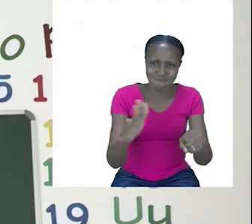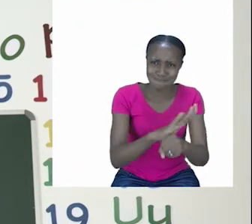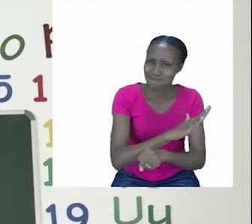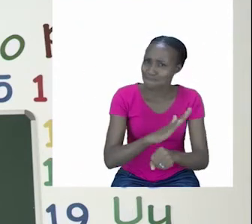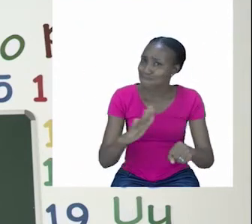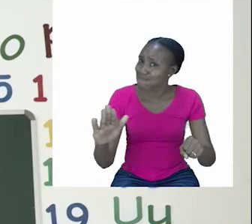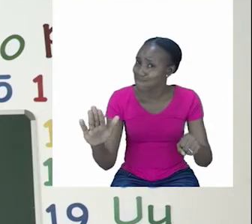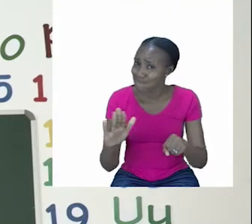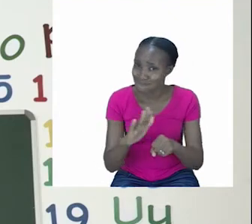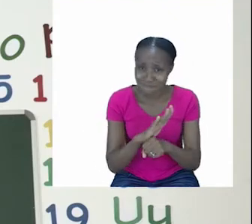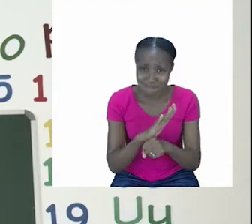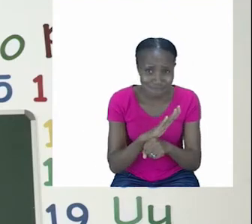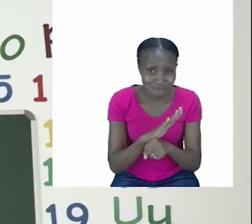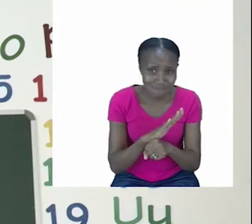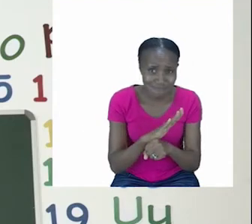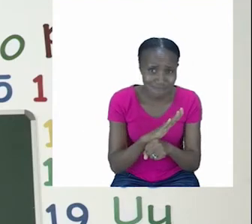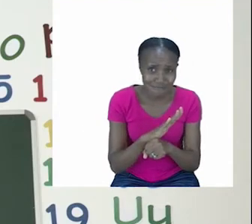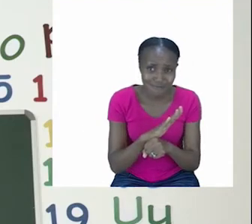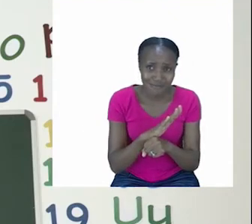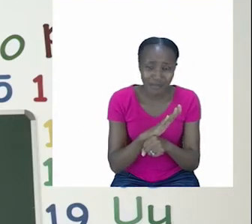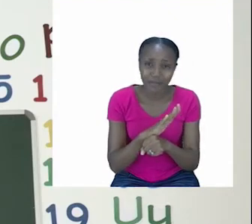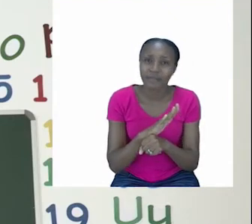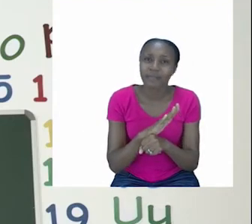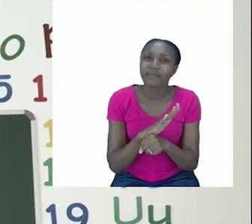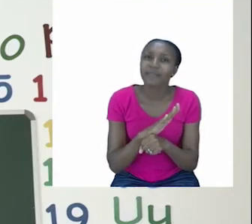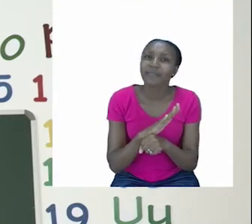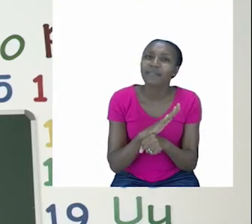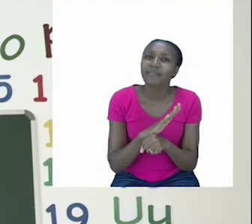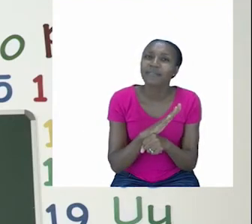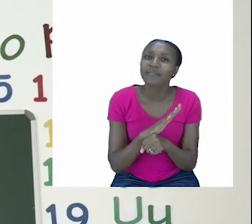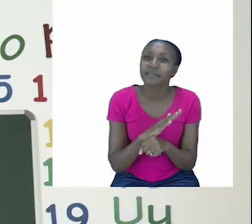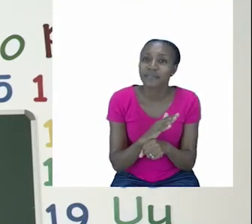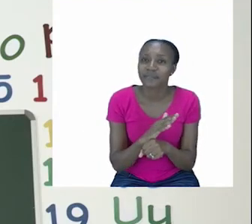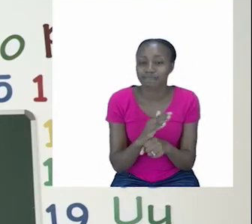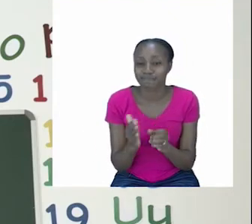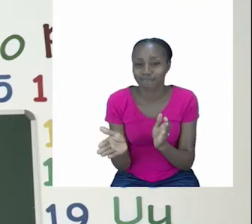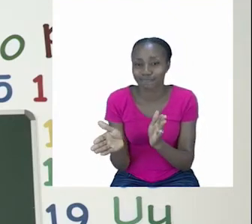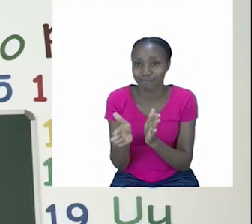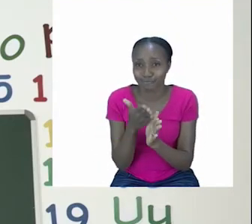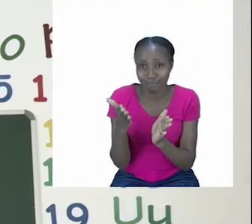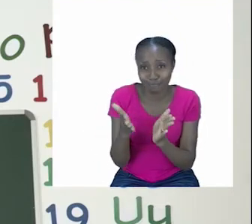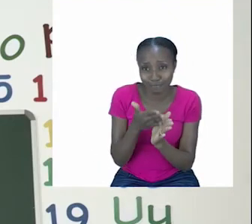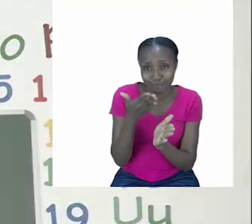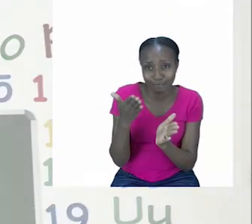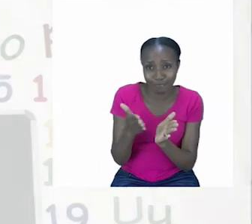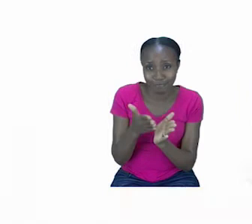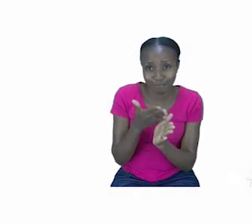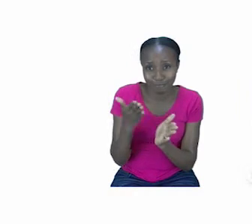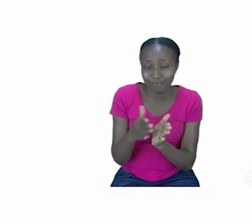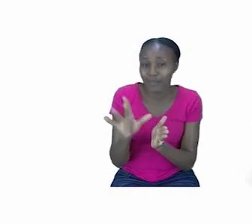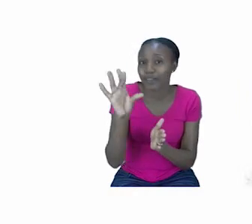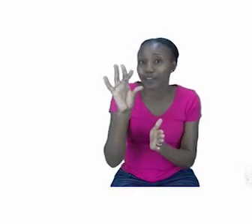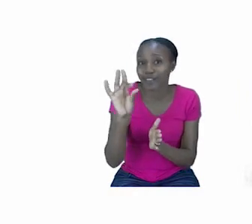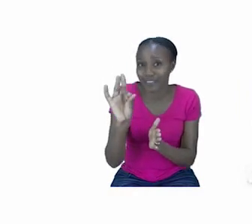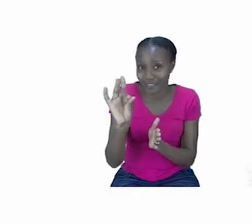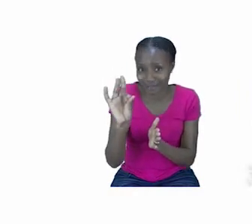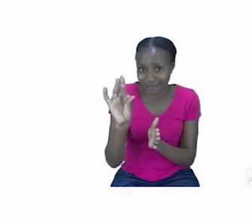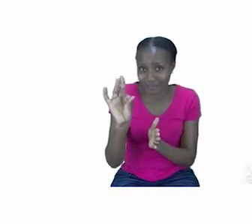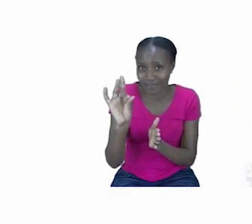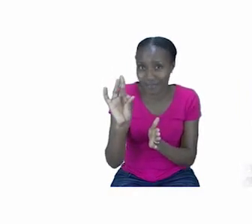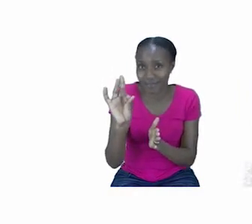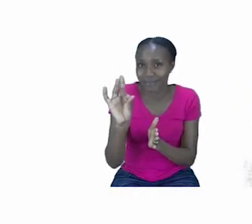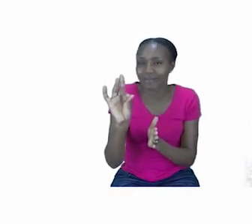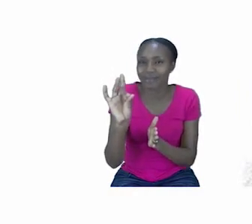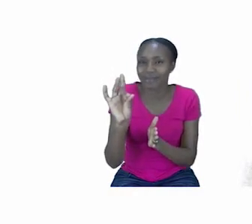animal. Now let us turn to the next page on page 8.